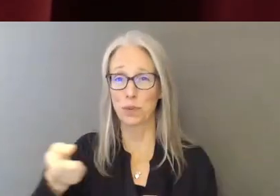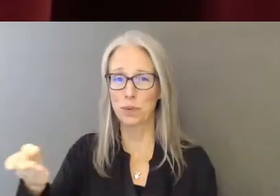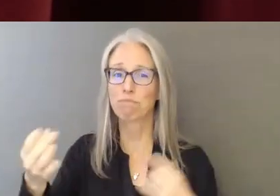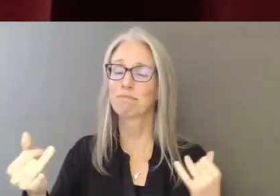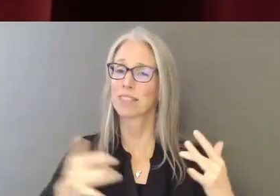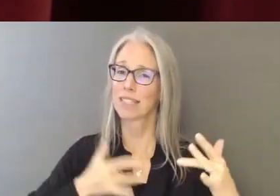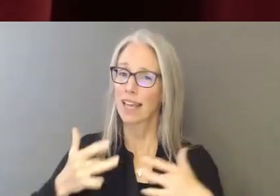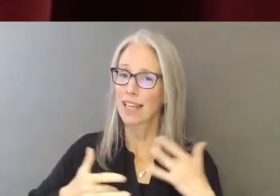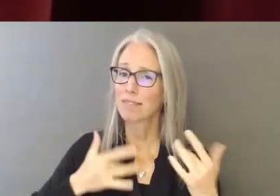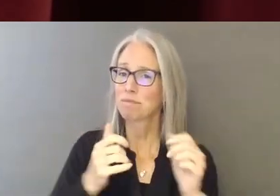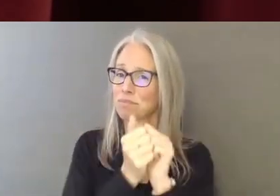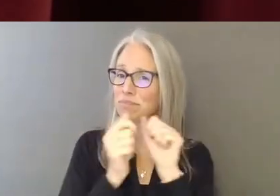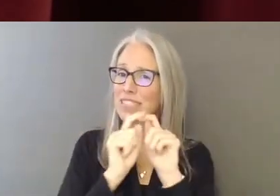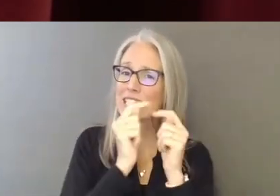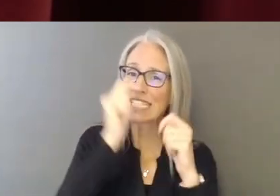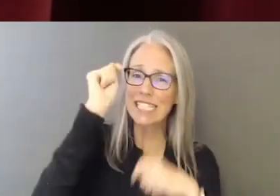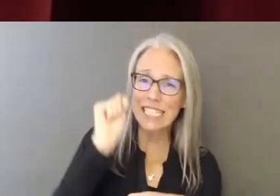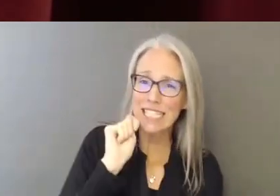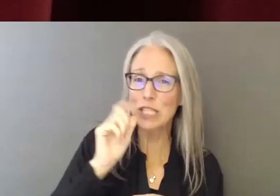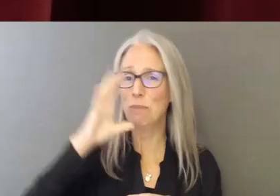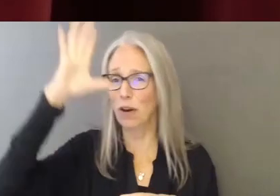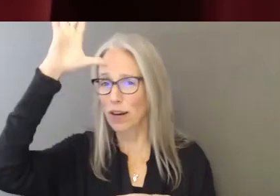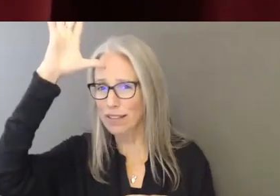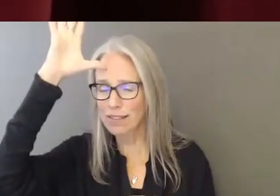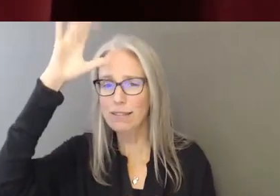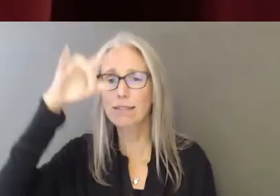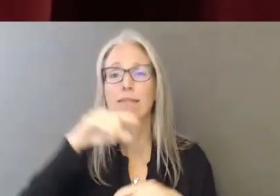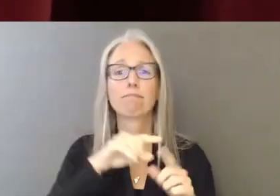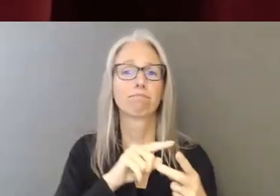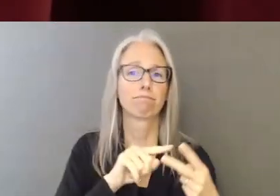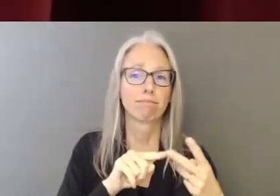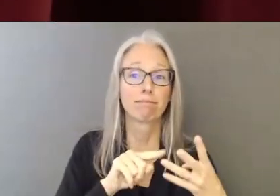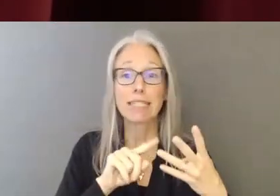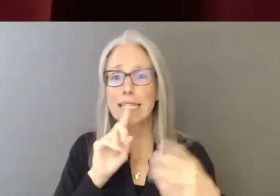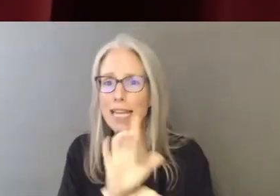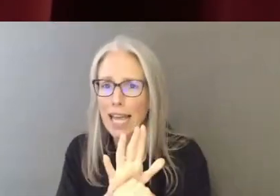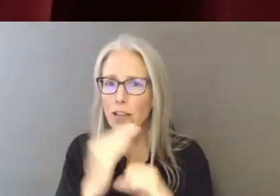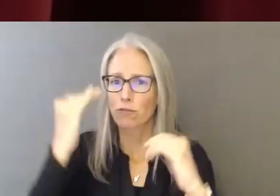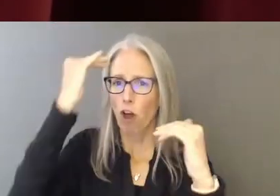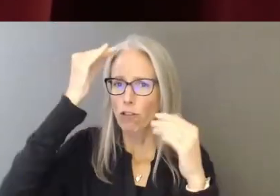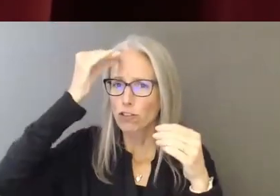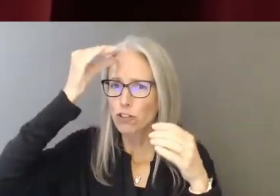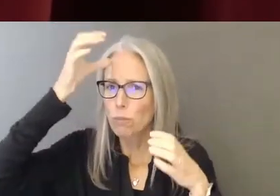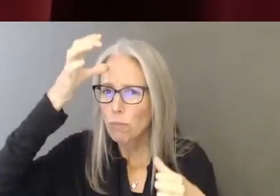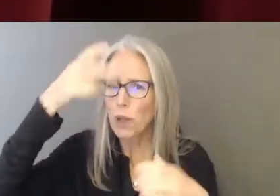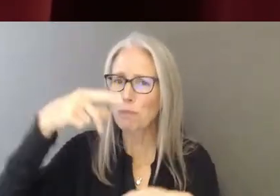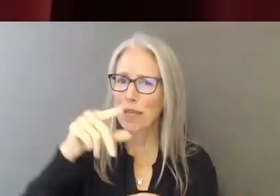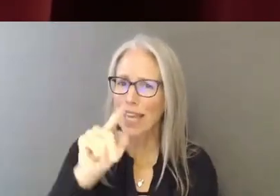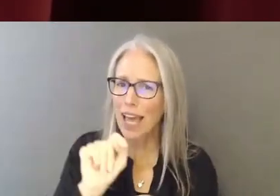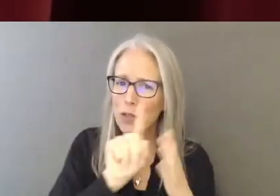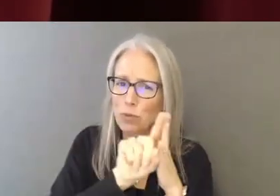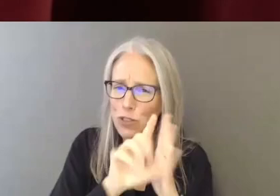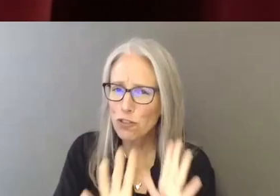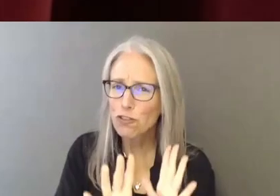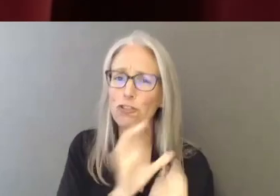with teens and parents, with dedicated and knowledgeable pediatric researchers and clinicians,